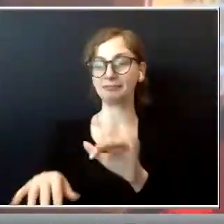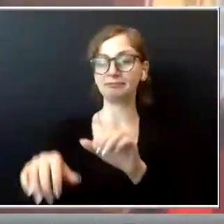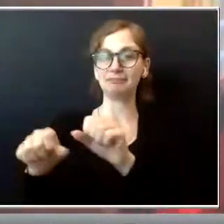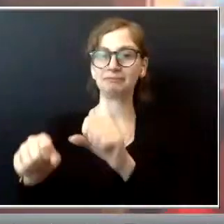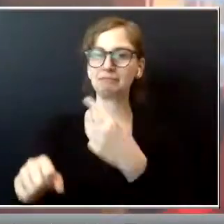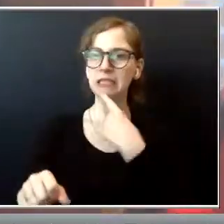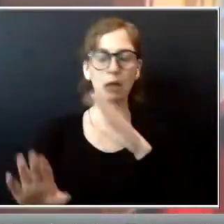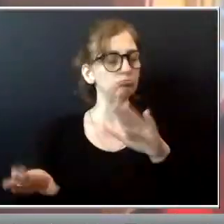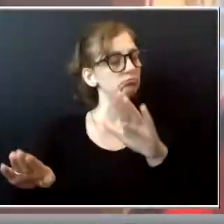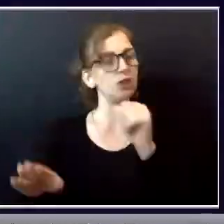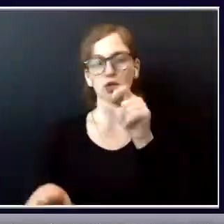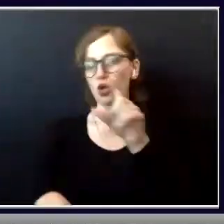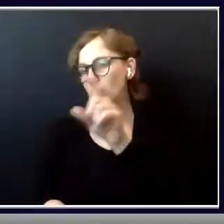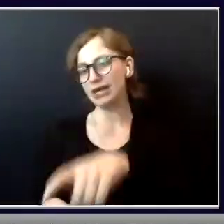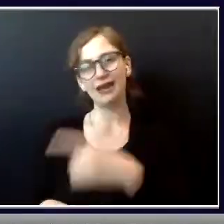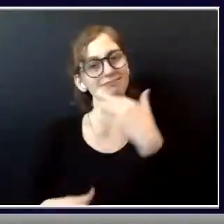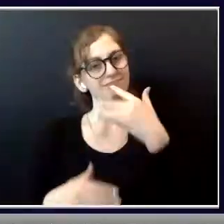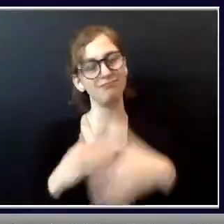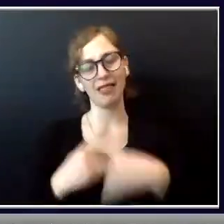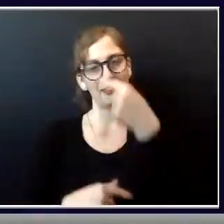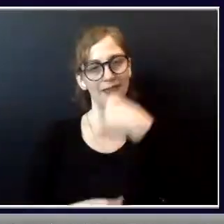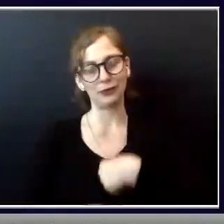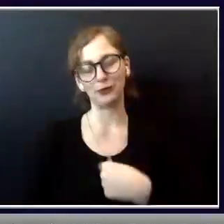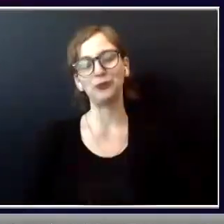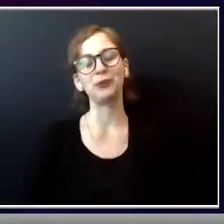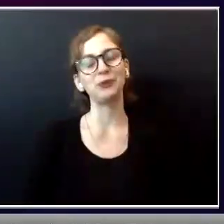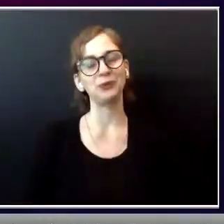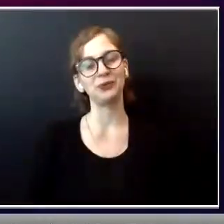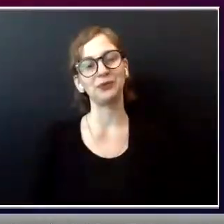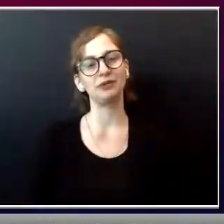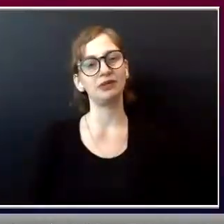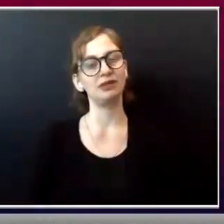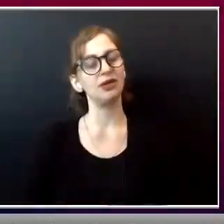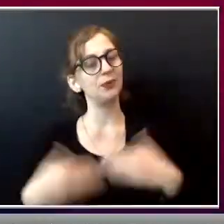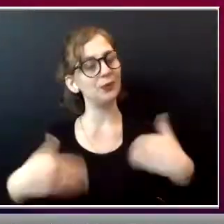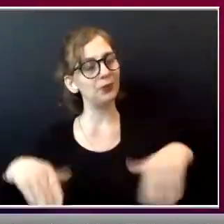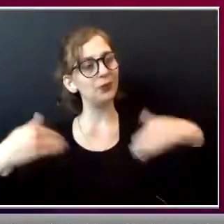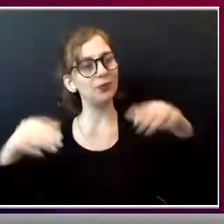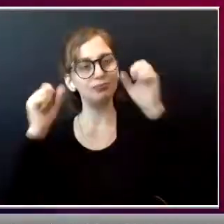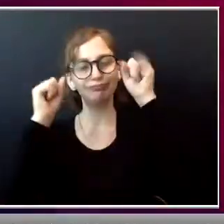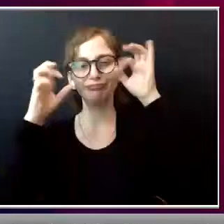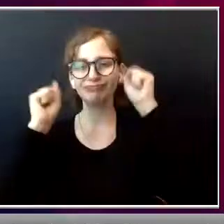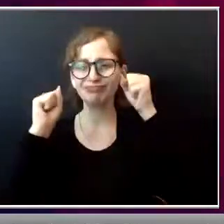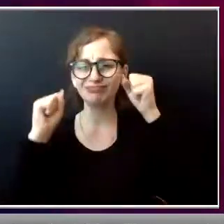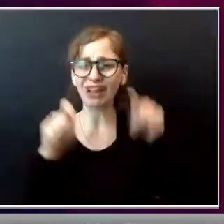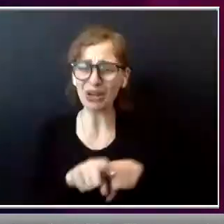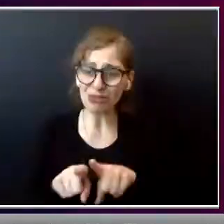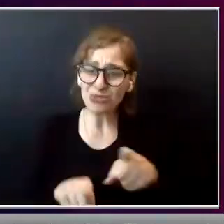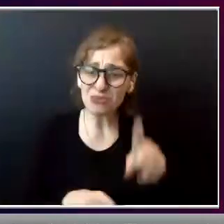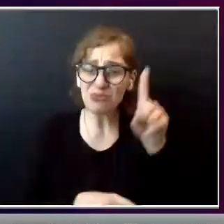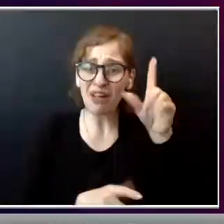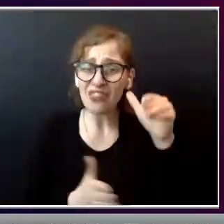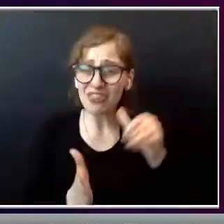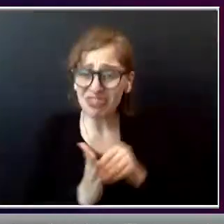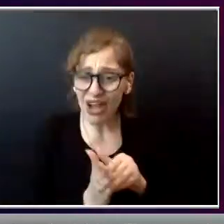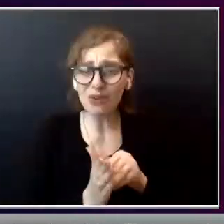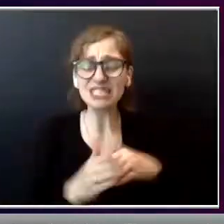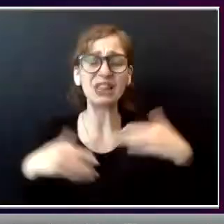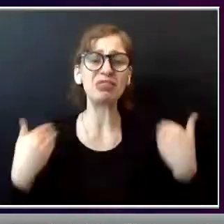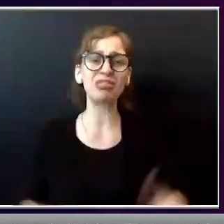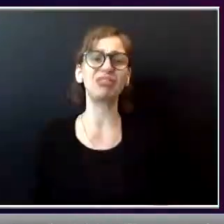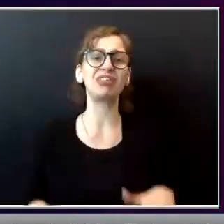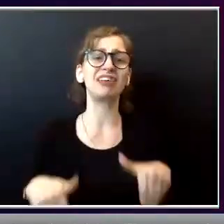thinners. That's incredible, and it's incredible that you were the 1,000th patient for this to be performed. You also have